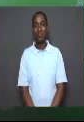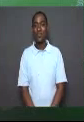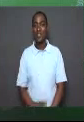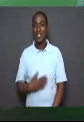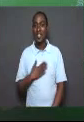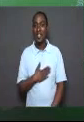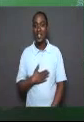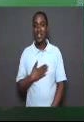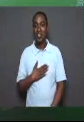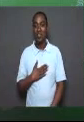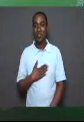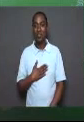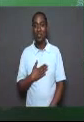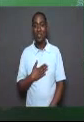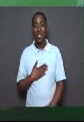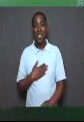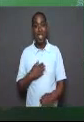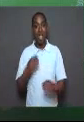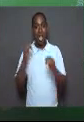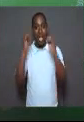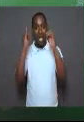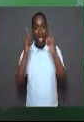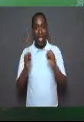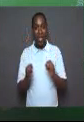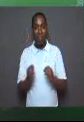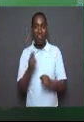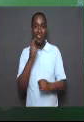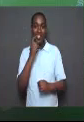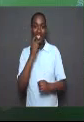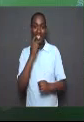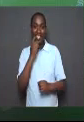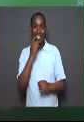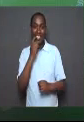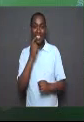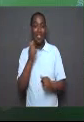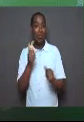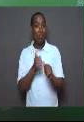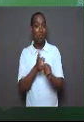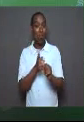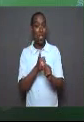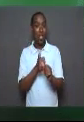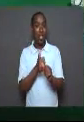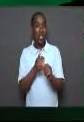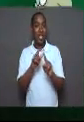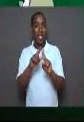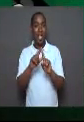Please label the diagram of a tooth with the following terms.